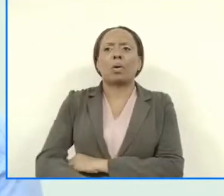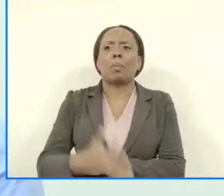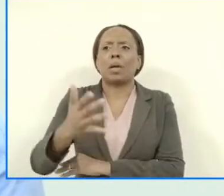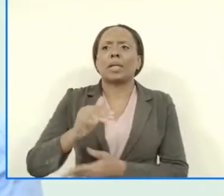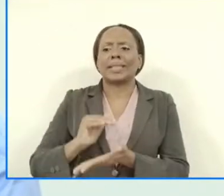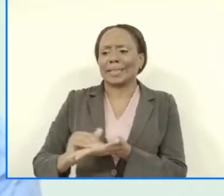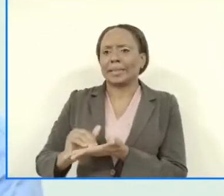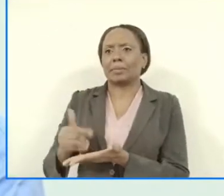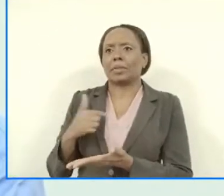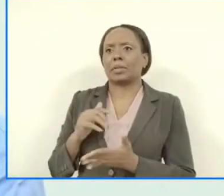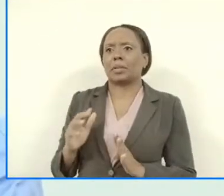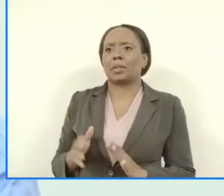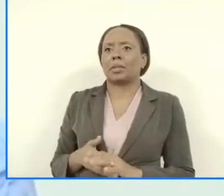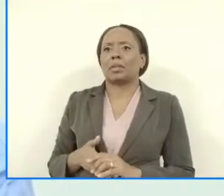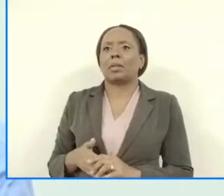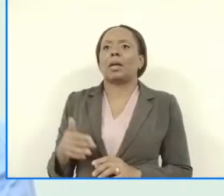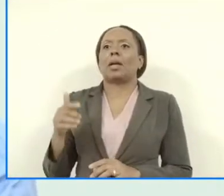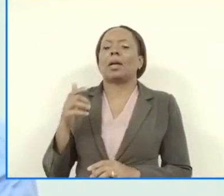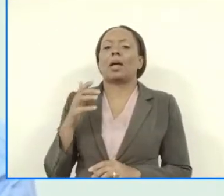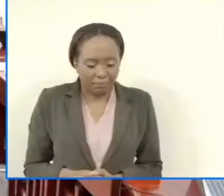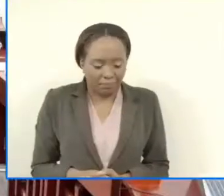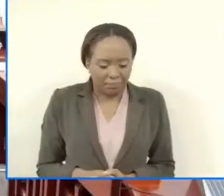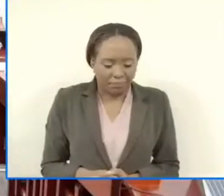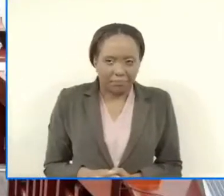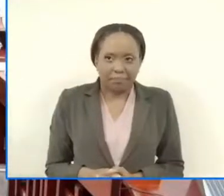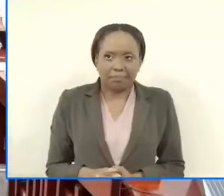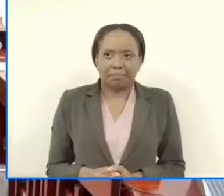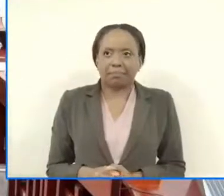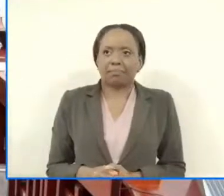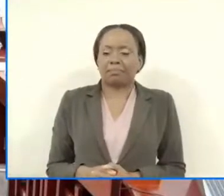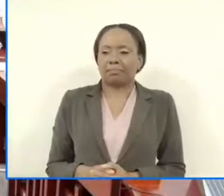a second. Is this easy for me to move? I'll sit here.